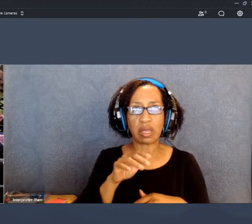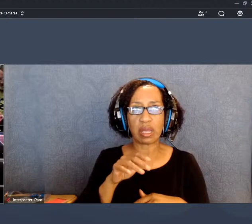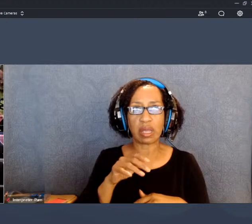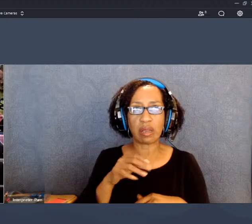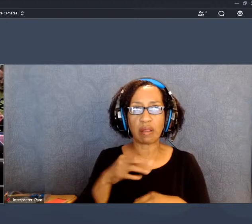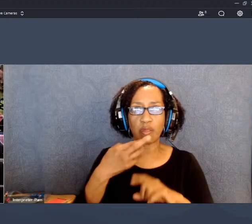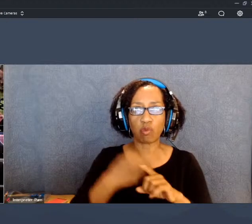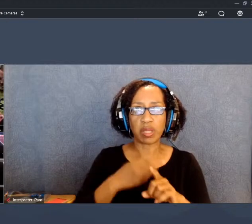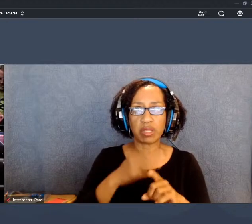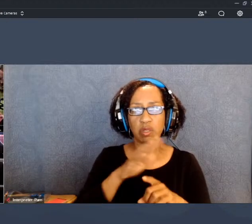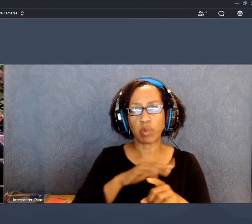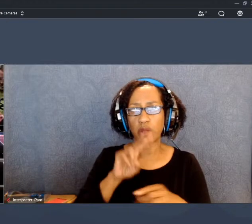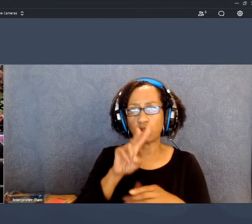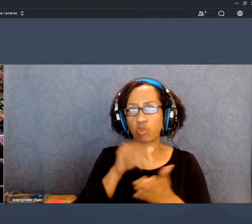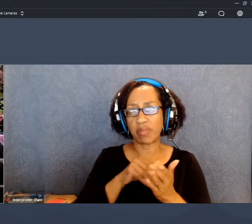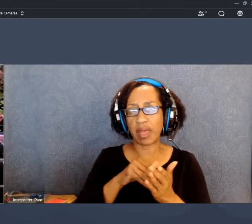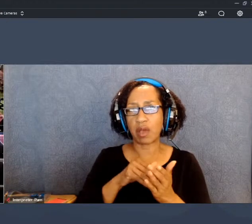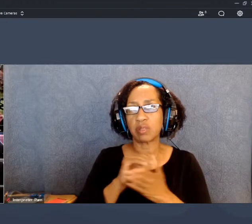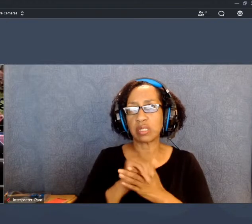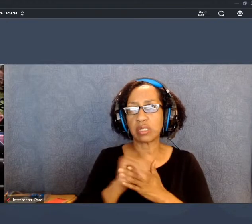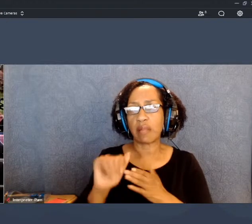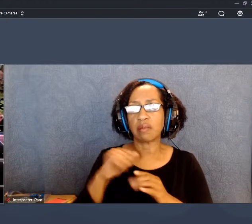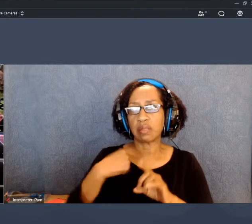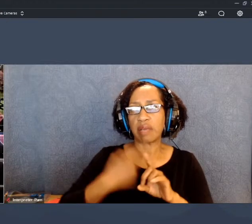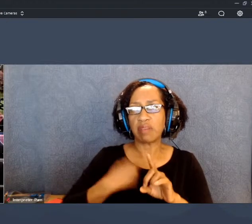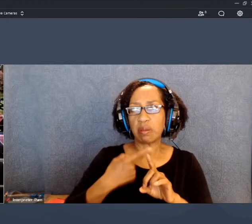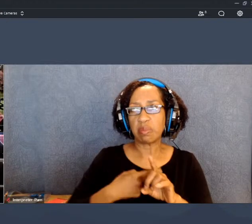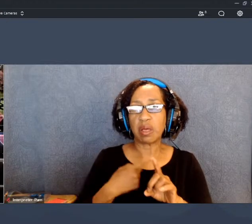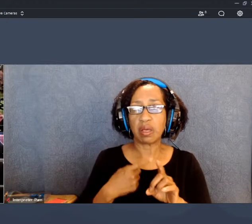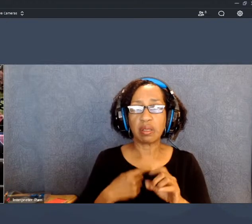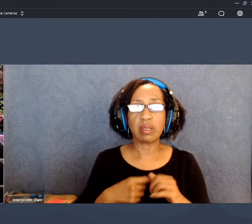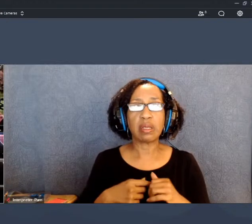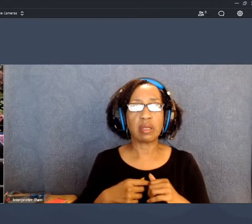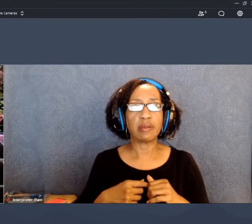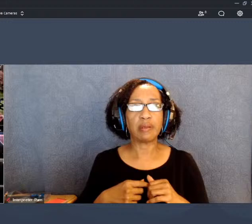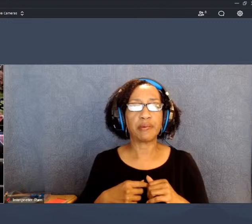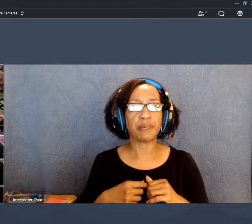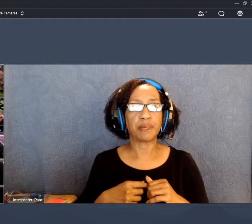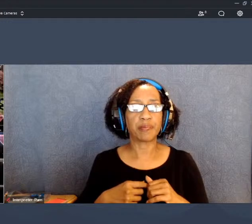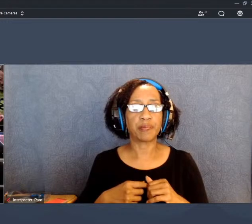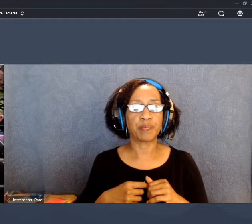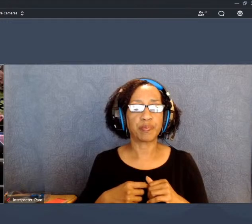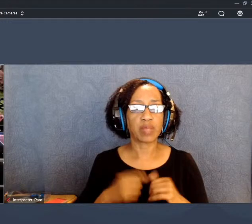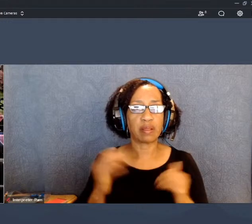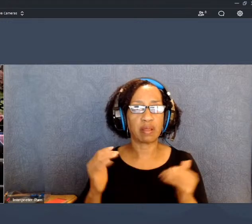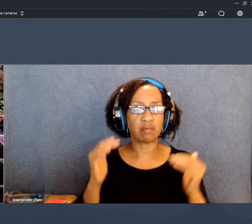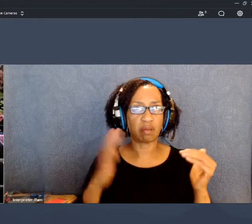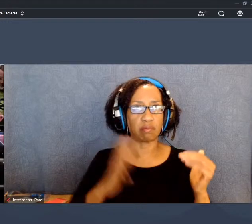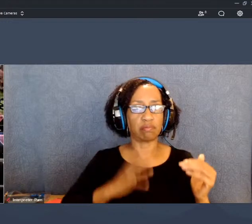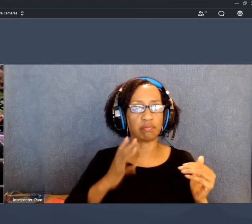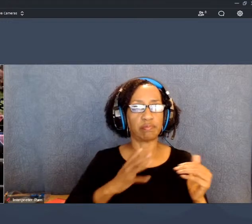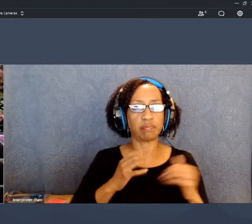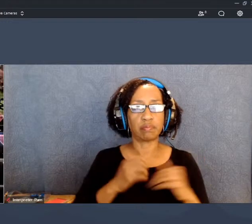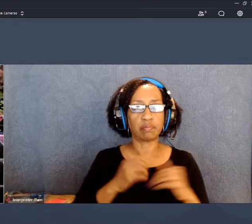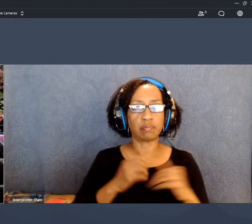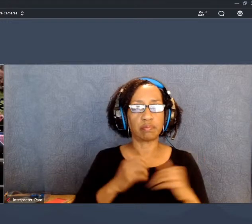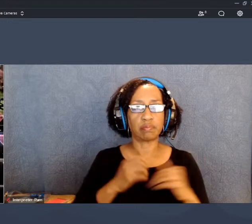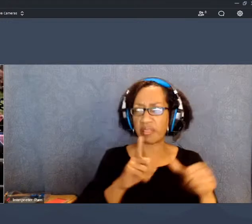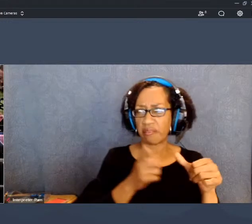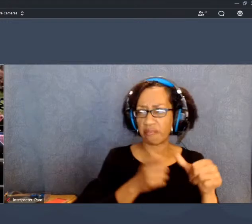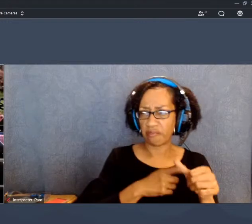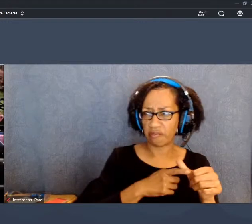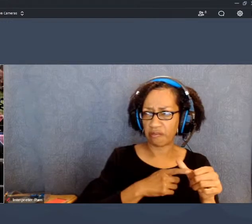end for the Cooper Young area. The original concept, were those rental units as well, or were those single